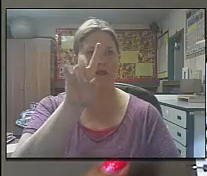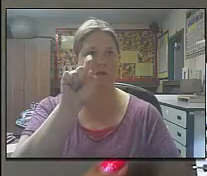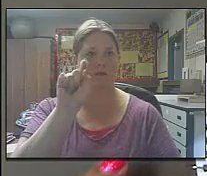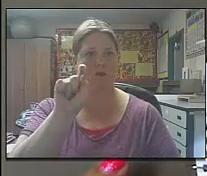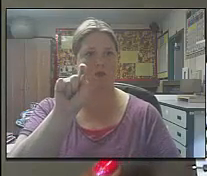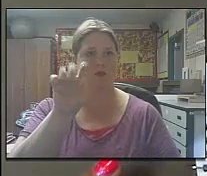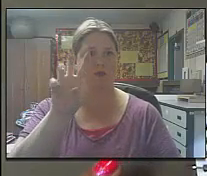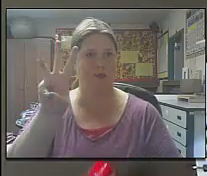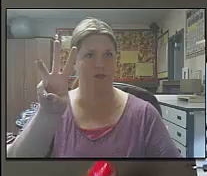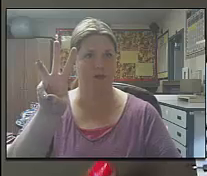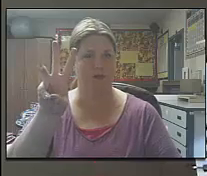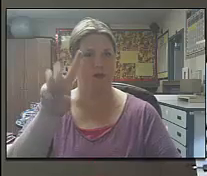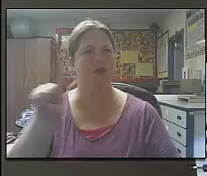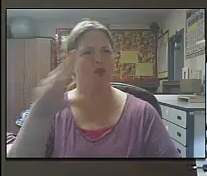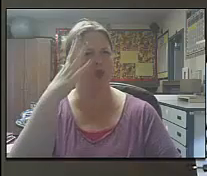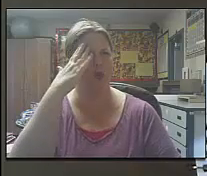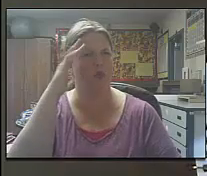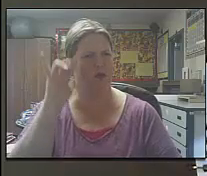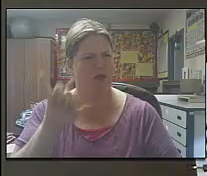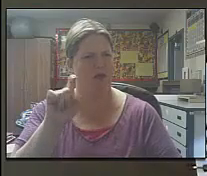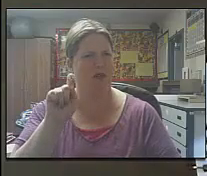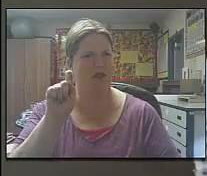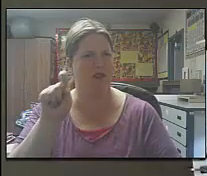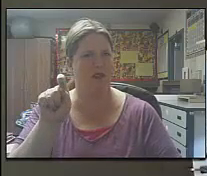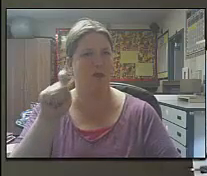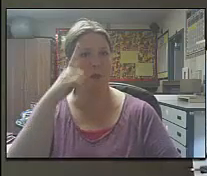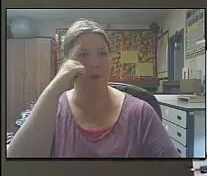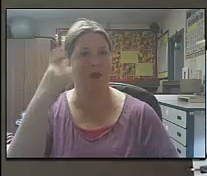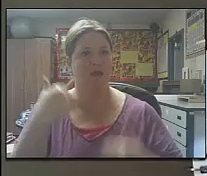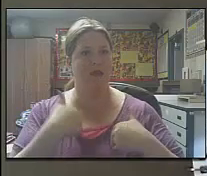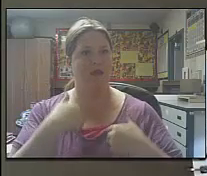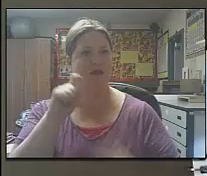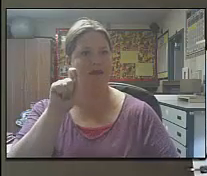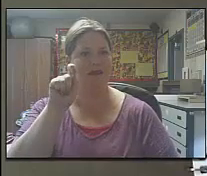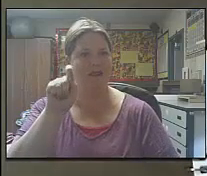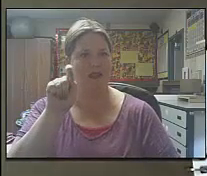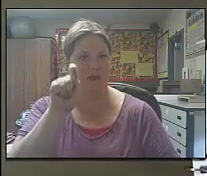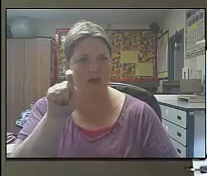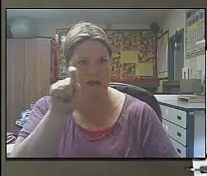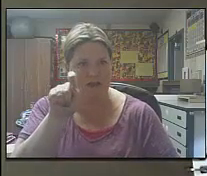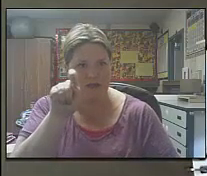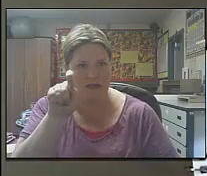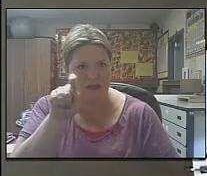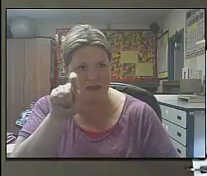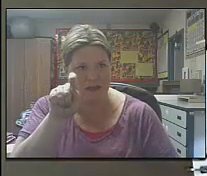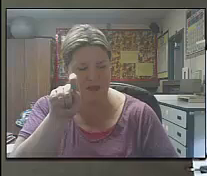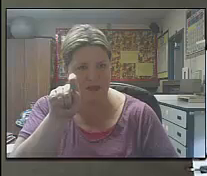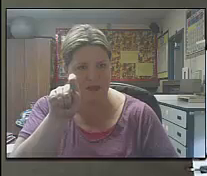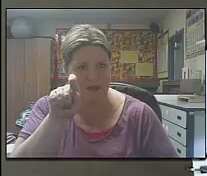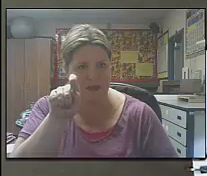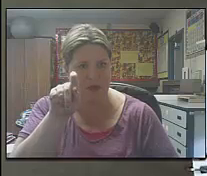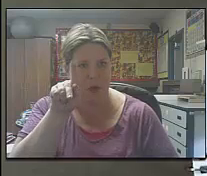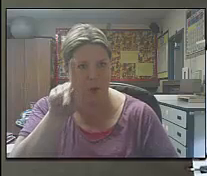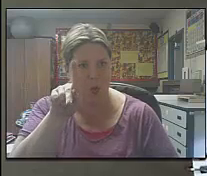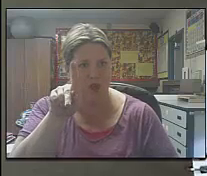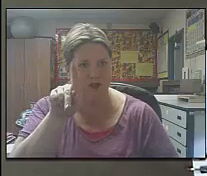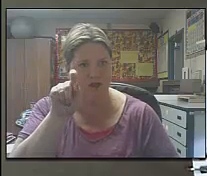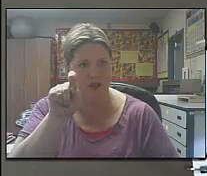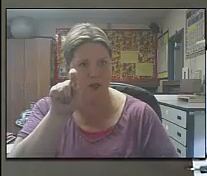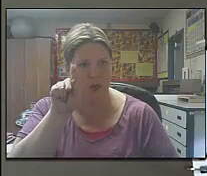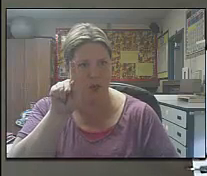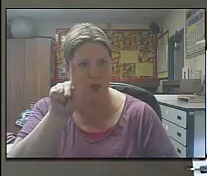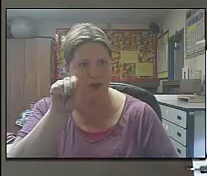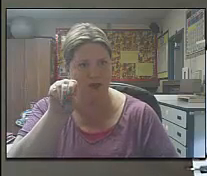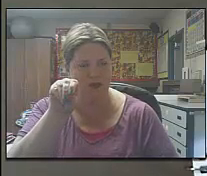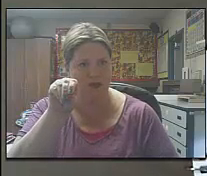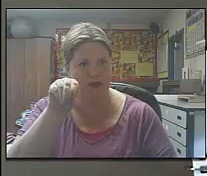7.6, you know that's a decimal because it has a decimal point in it. What you need to know